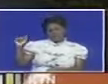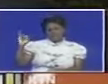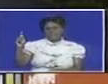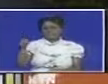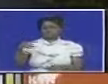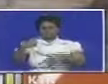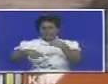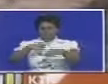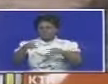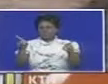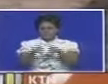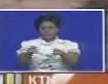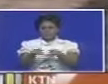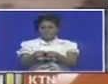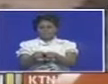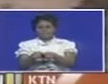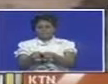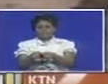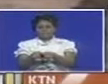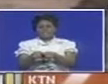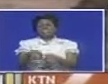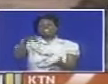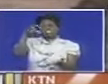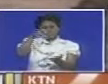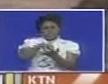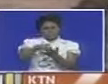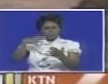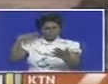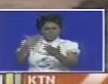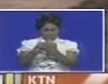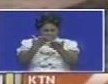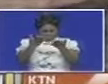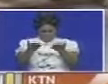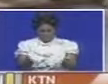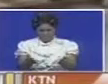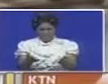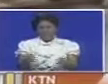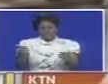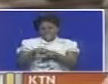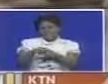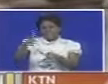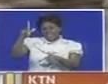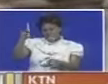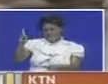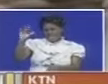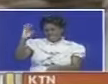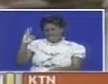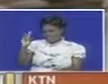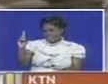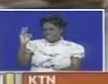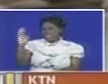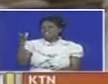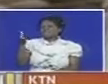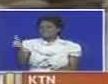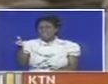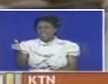a continuation of the same. Hadi kufikia leo, licha ya wanajeshi wa Kenya kutumwa katika maeneo yaliyoathiriwa